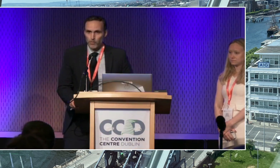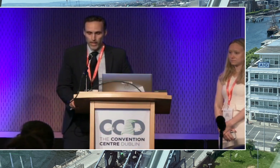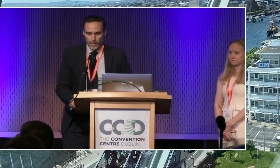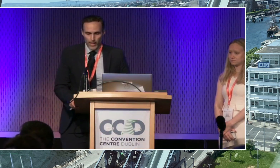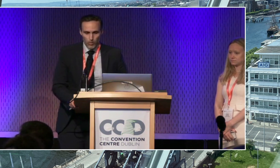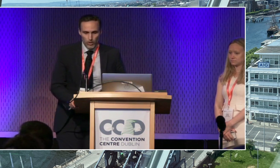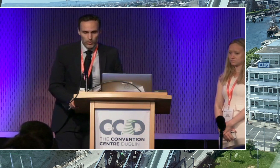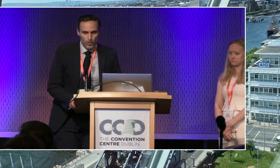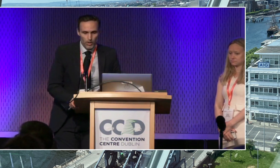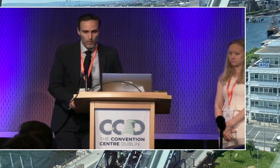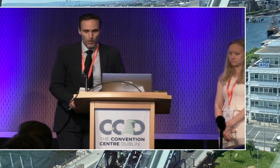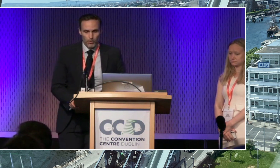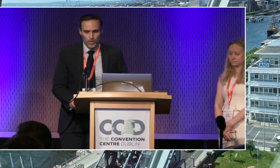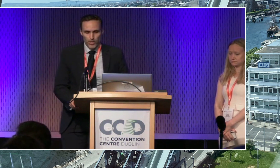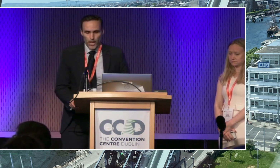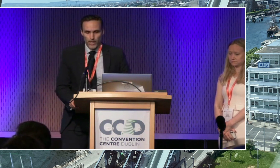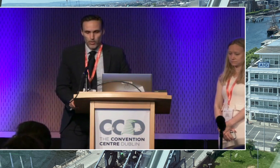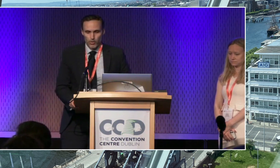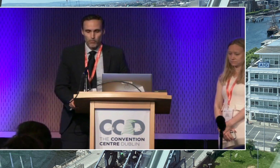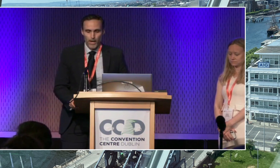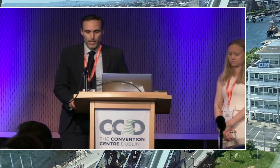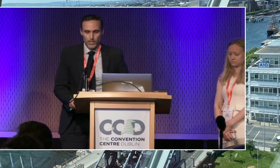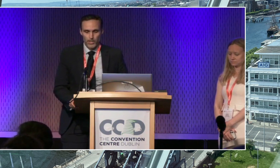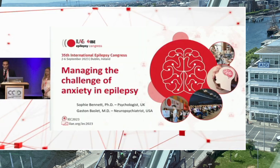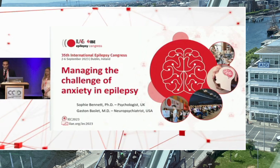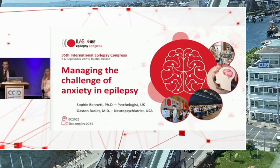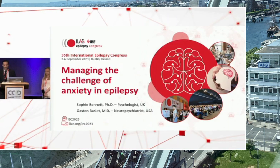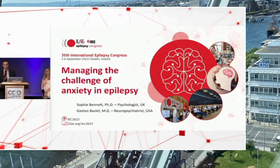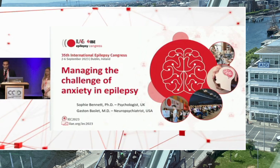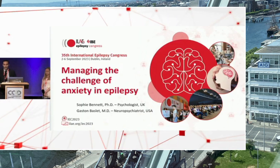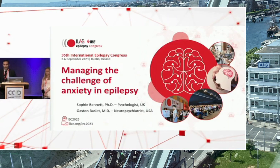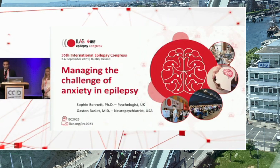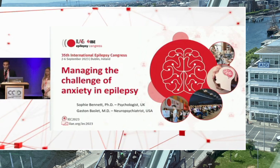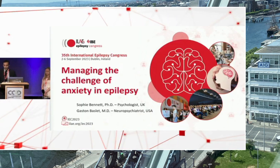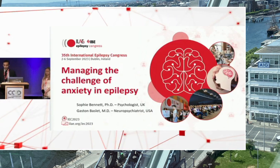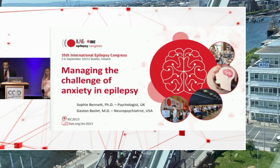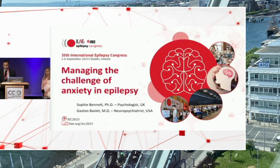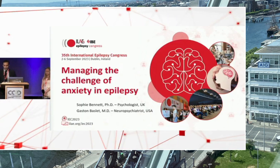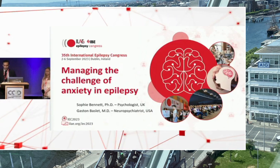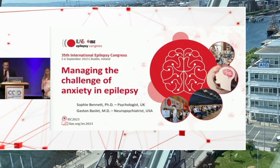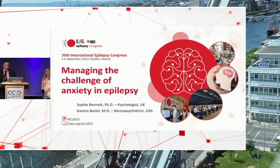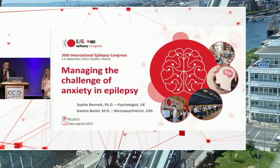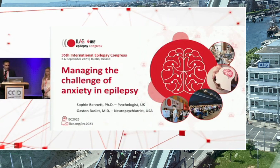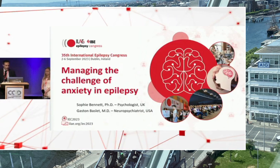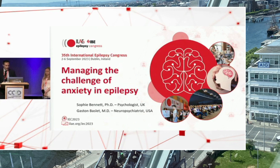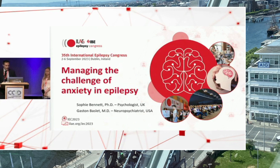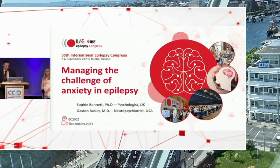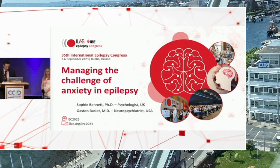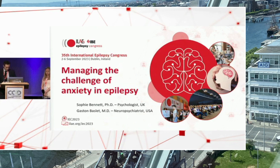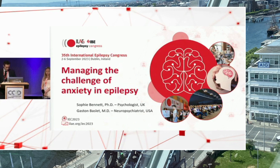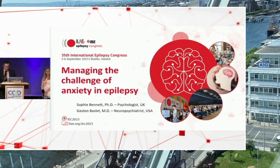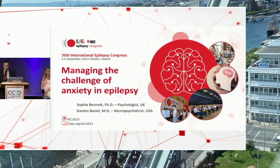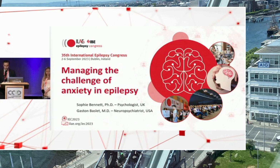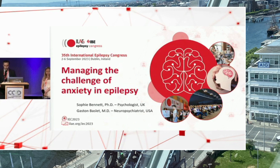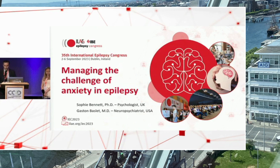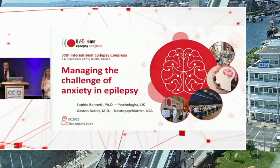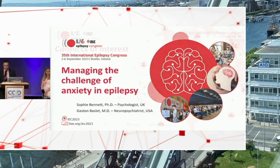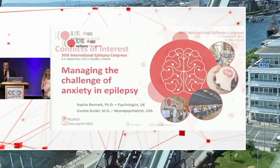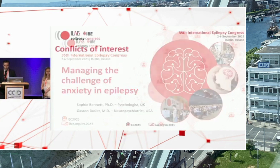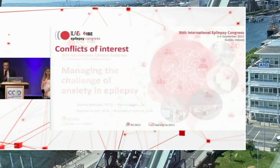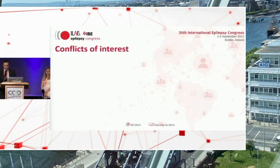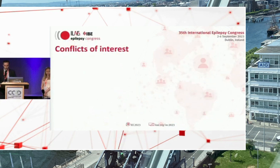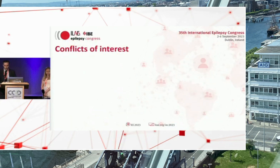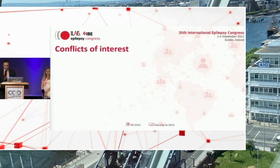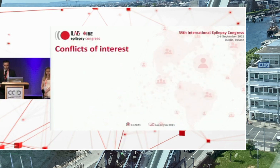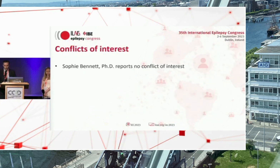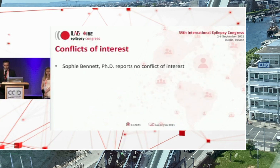So Dr. Bennett and I will talk about the challenge of managing anxiety in epilepsy. And